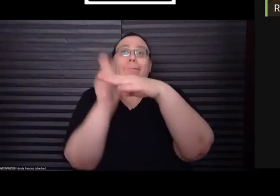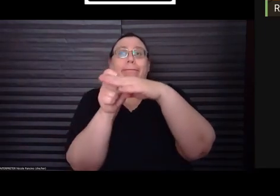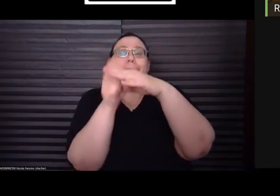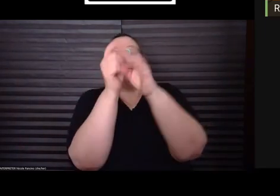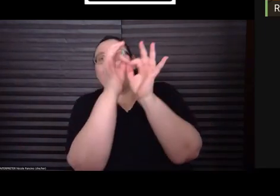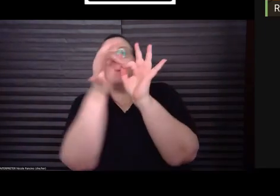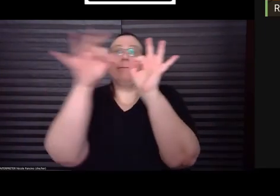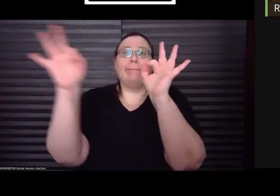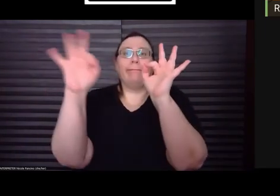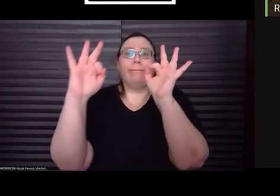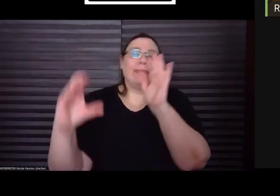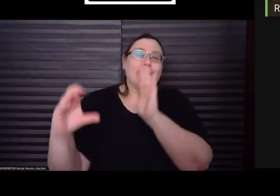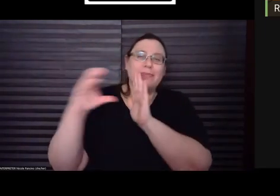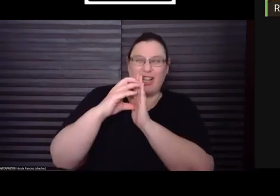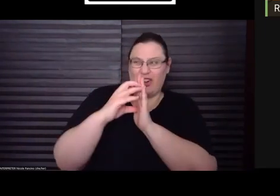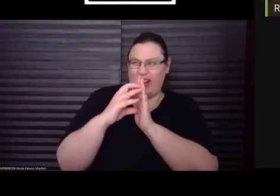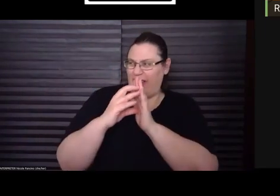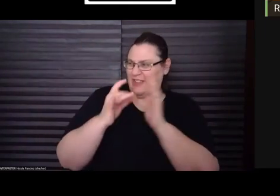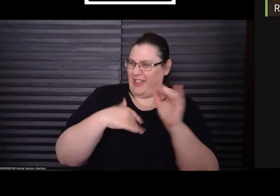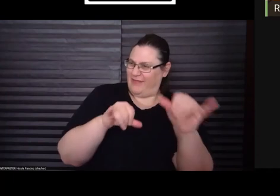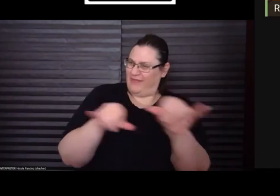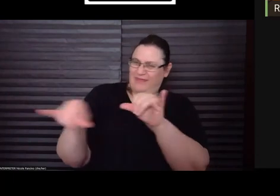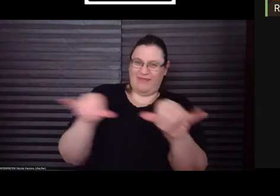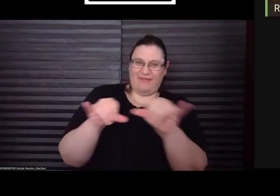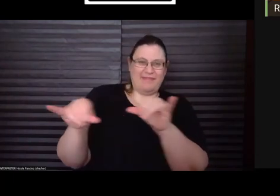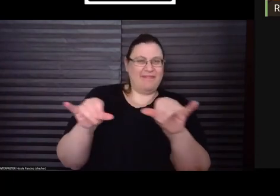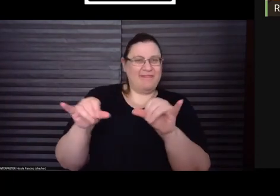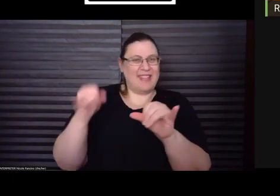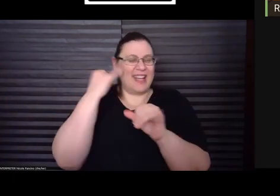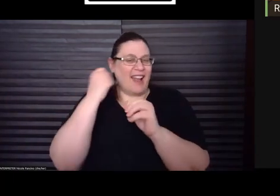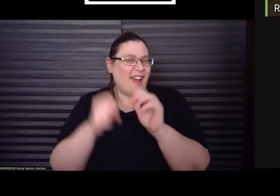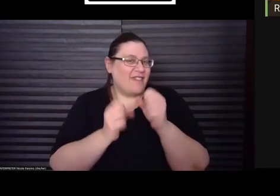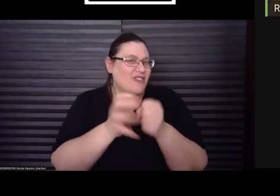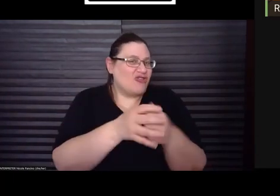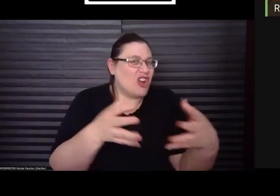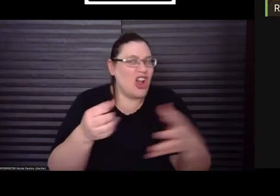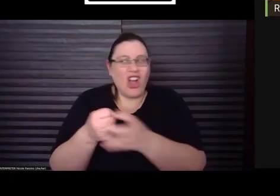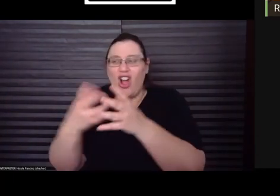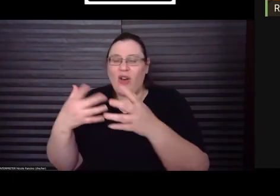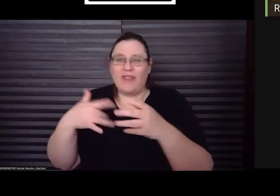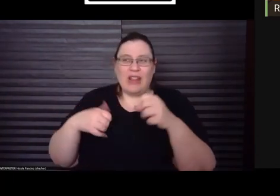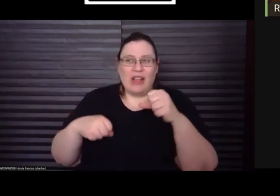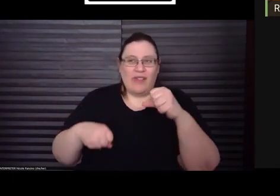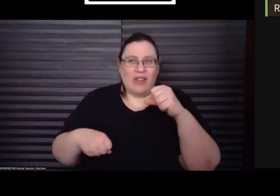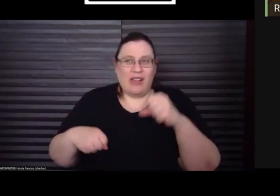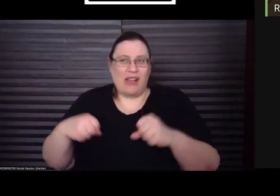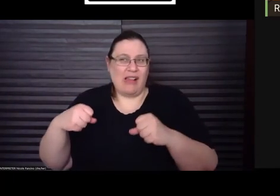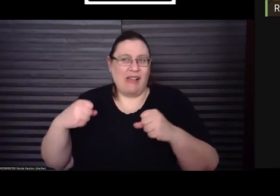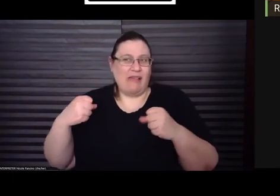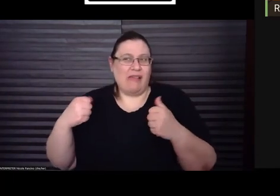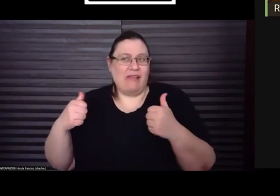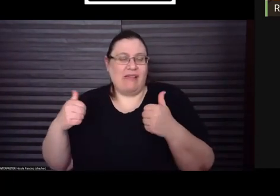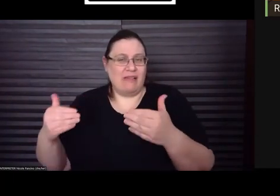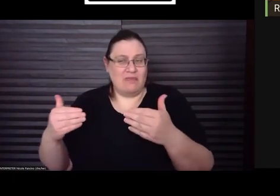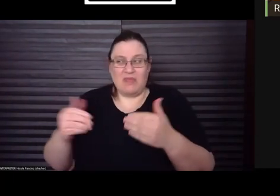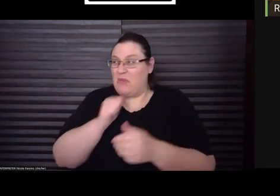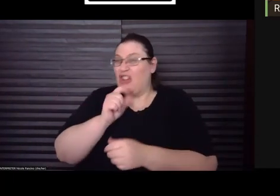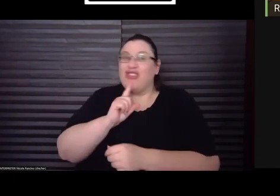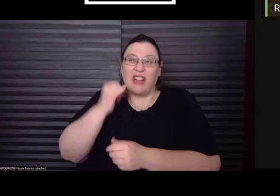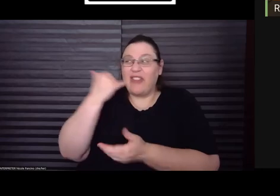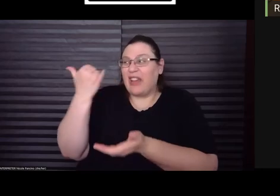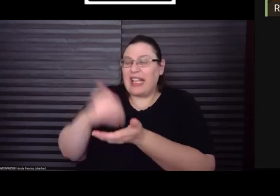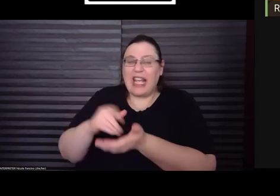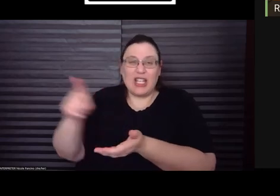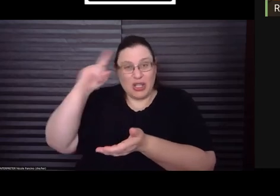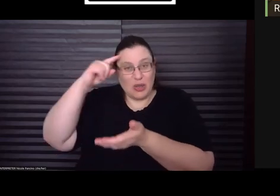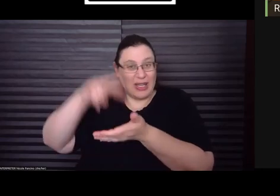and the paragraph had that same shape of growth and that same sort of hesitant feel. I mean, I don't know if that was,